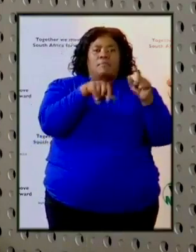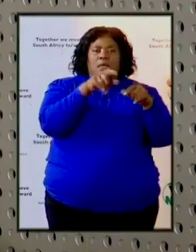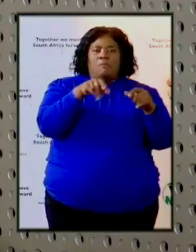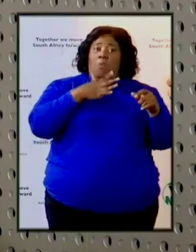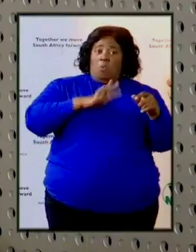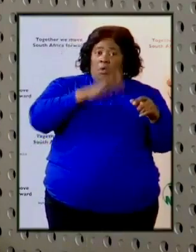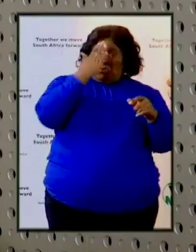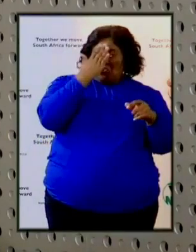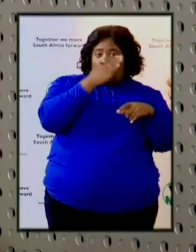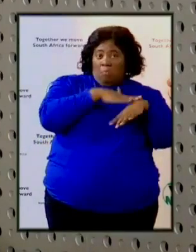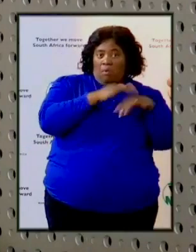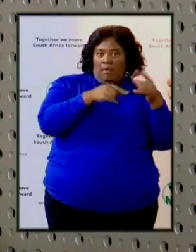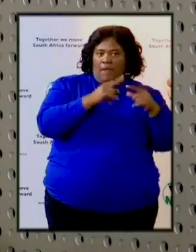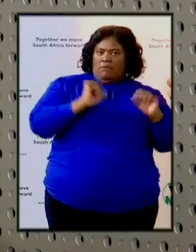for.